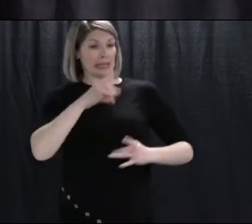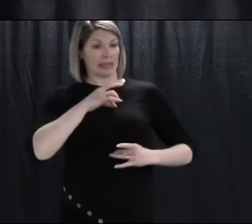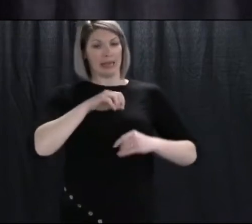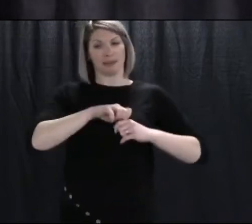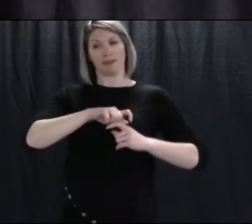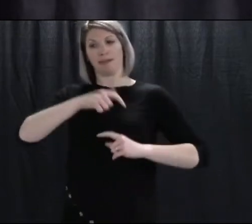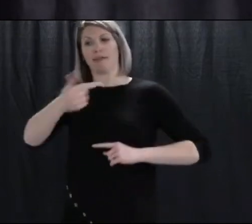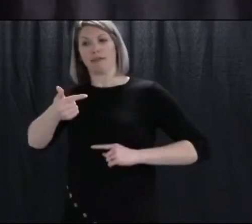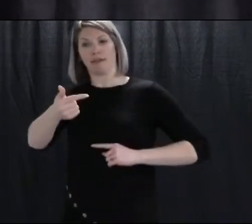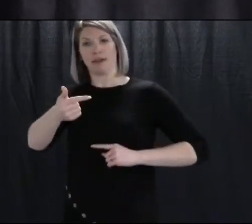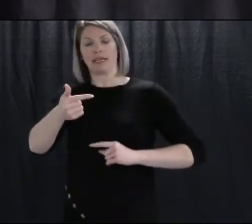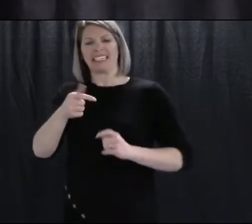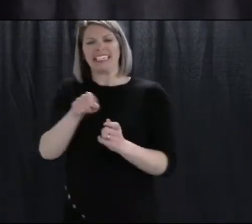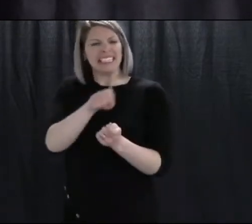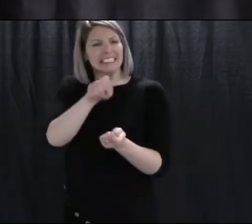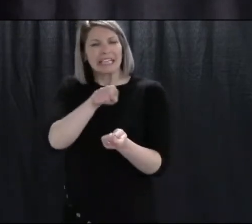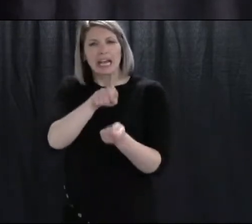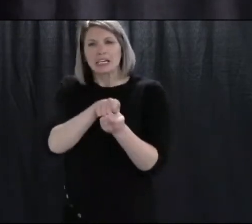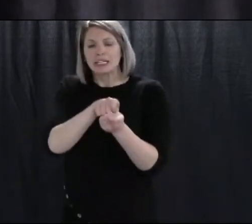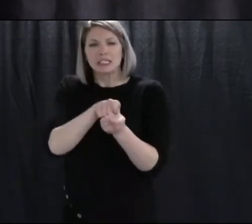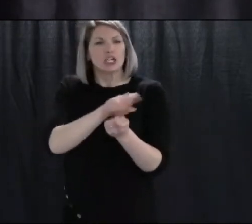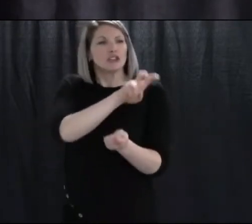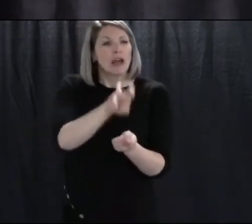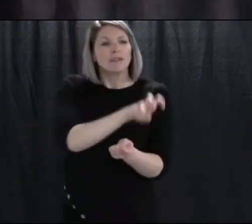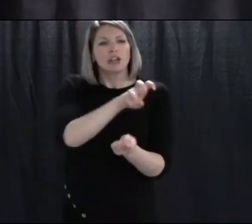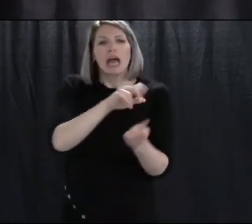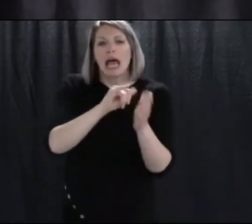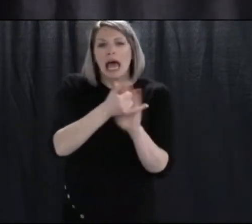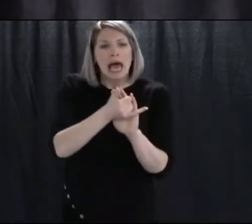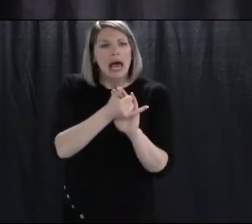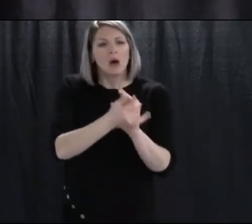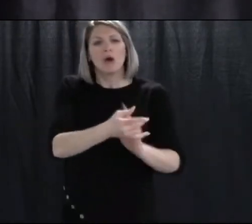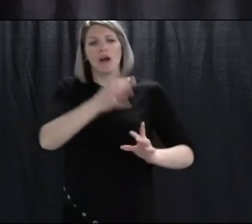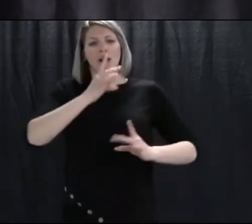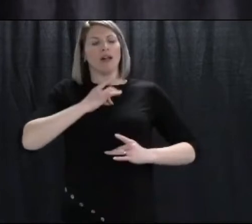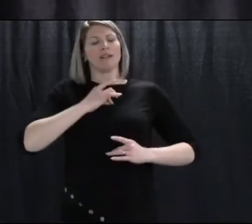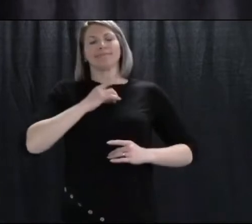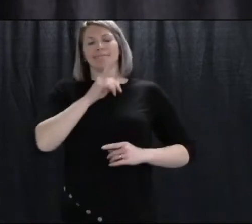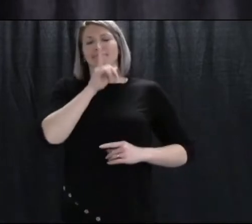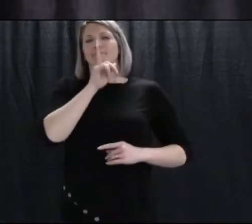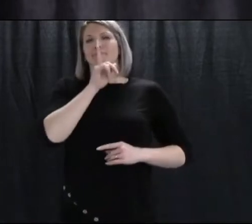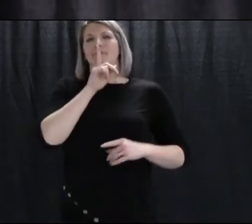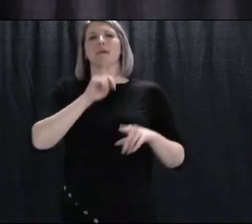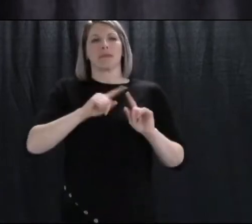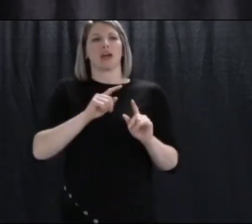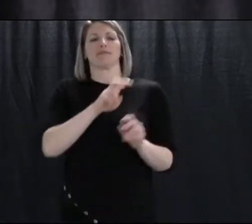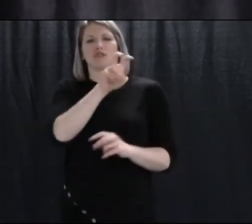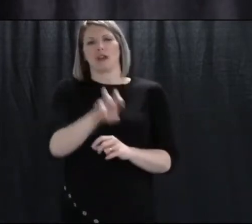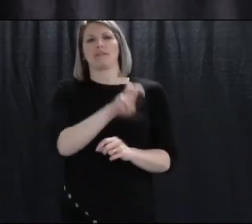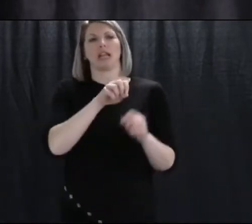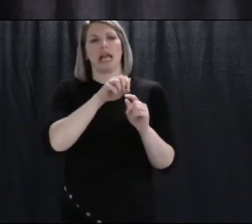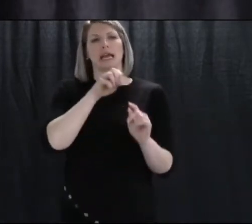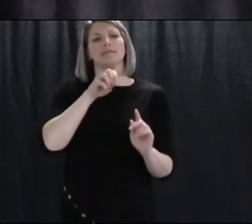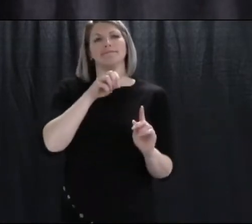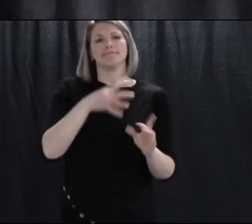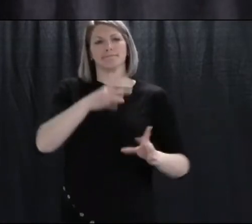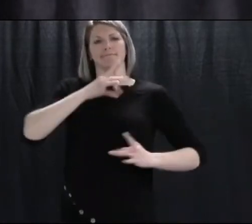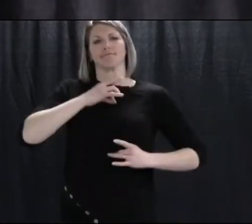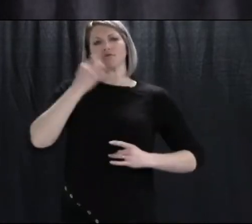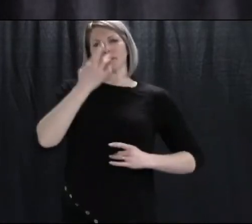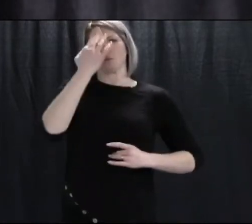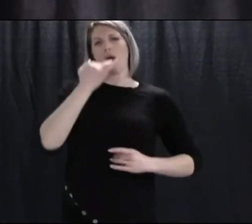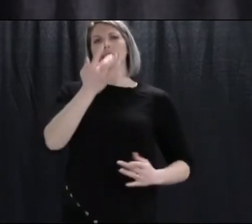the travel, what the person was exposed to while they were traveling, except to say that it was travel exposure.